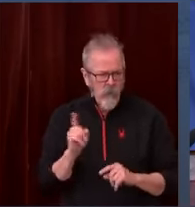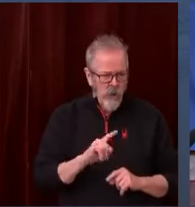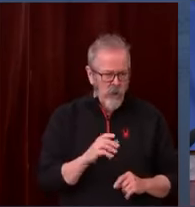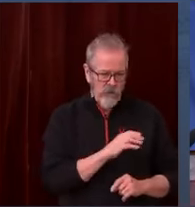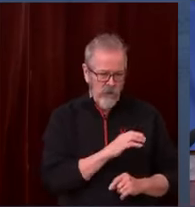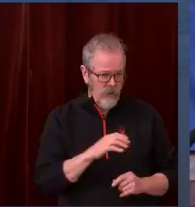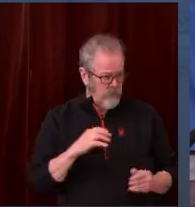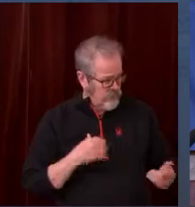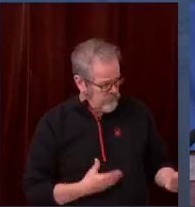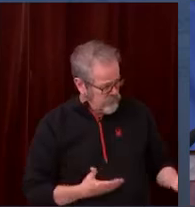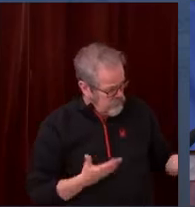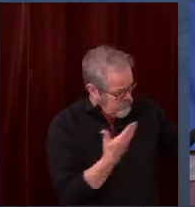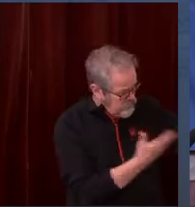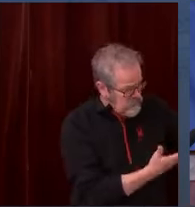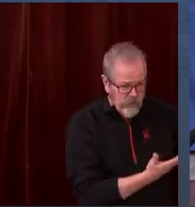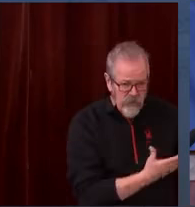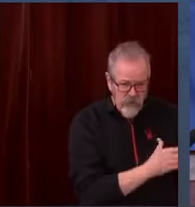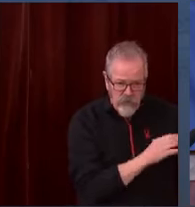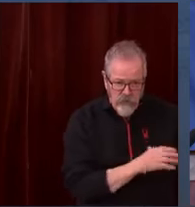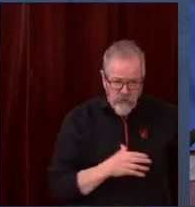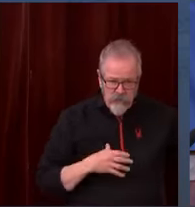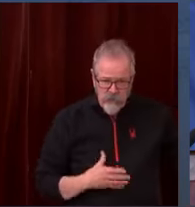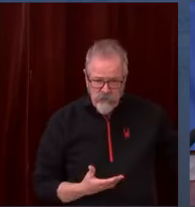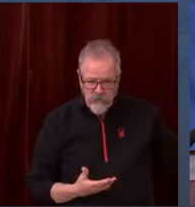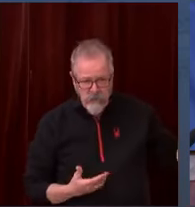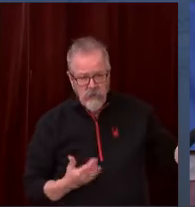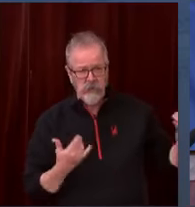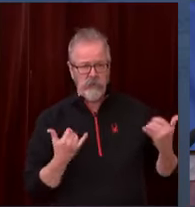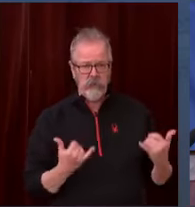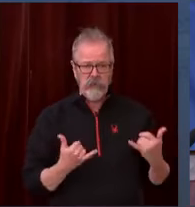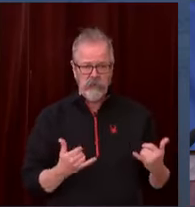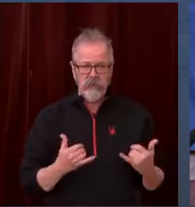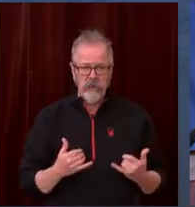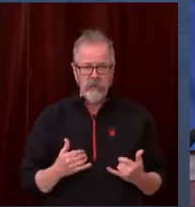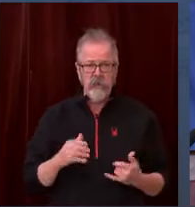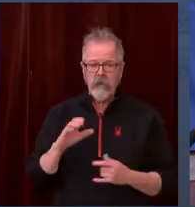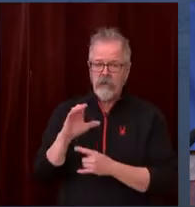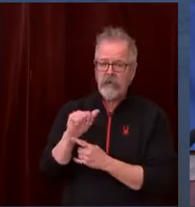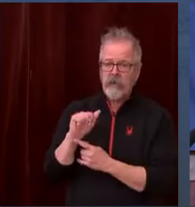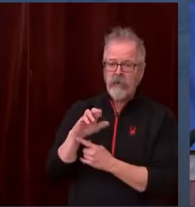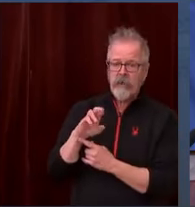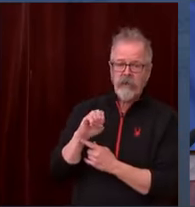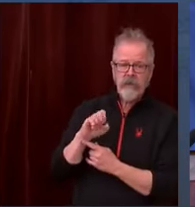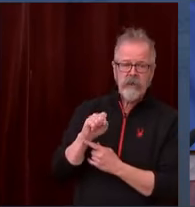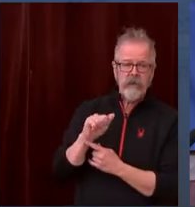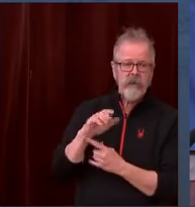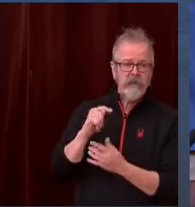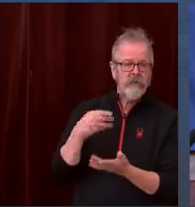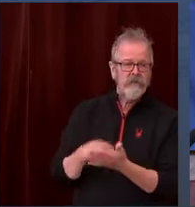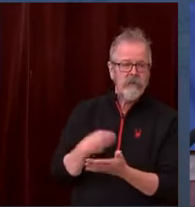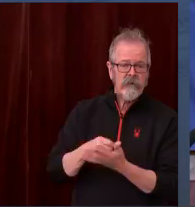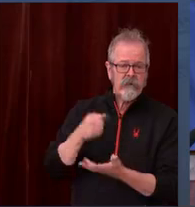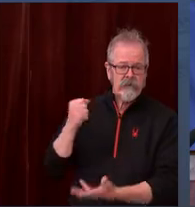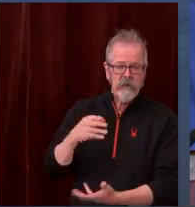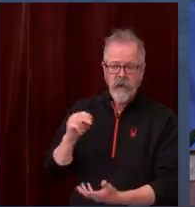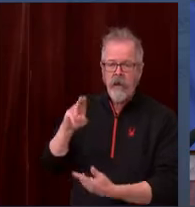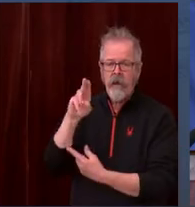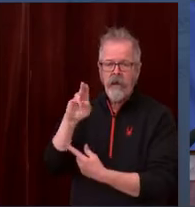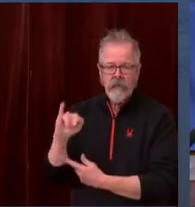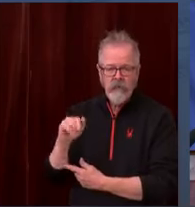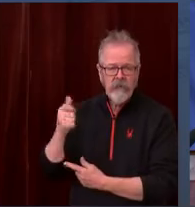Assistance Program expires on December 26th. If Congress does not act, we are looking for ways to help in that